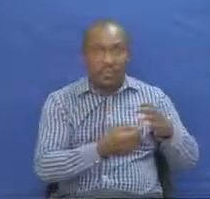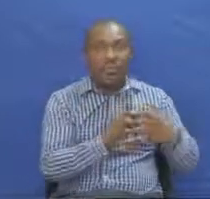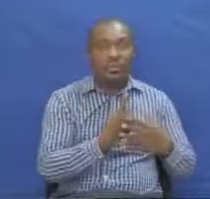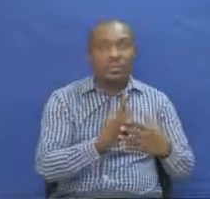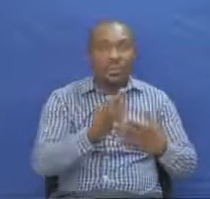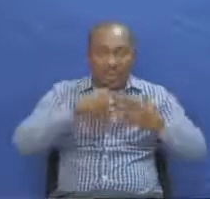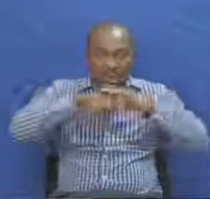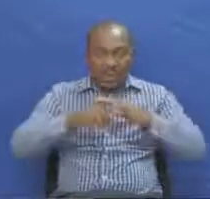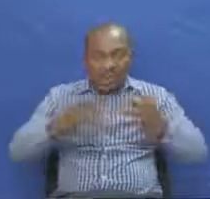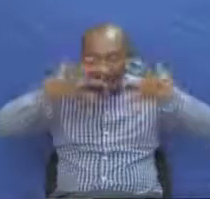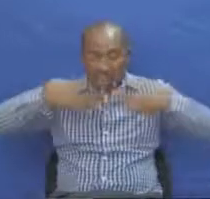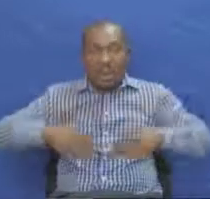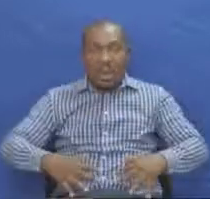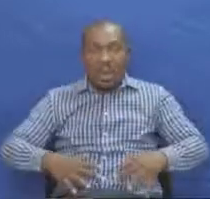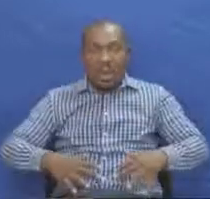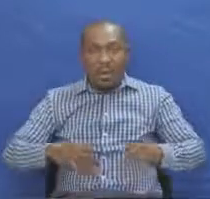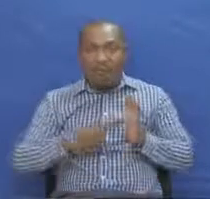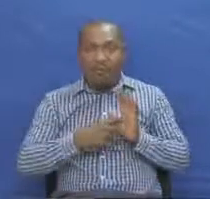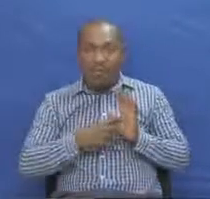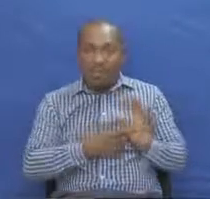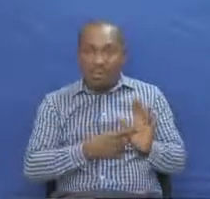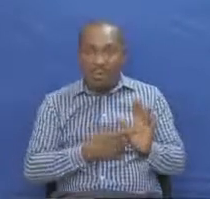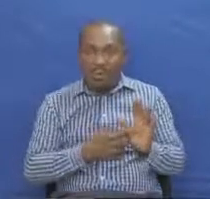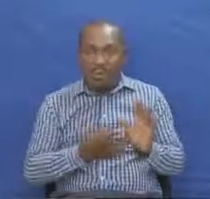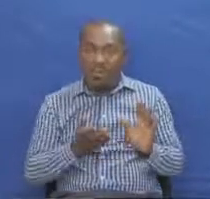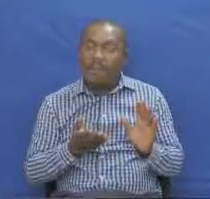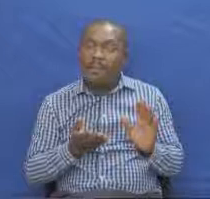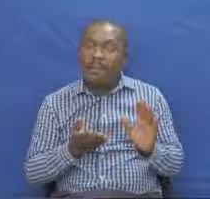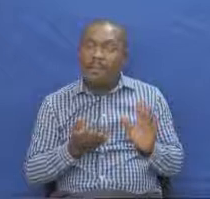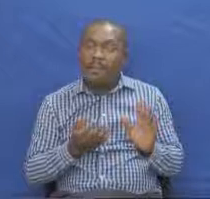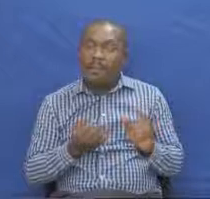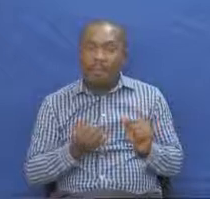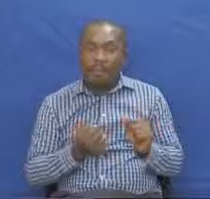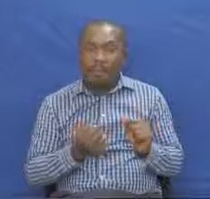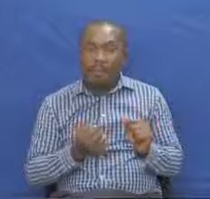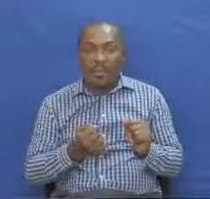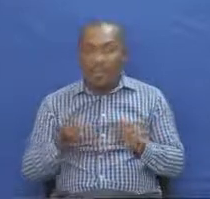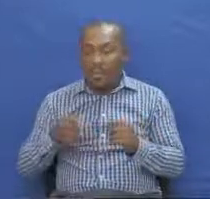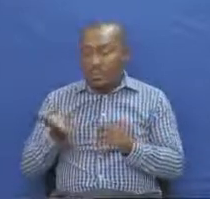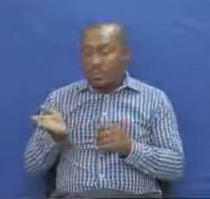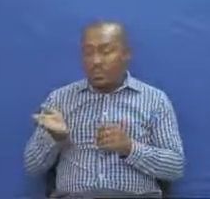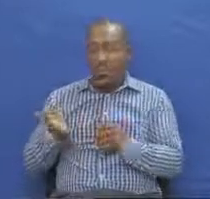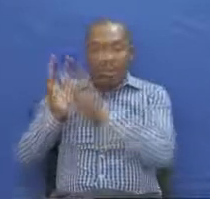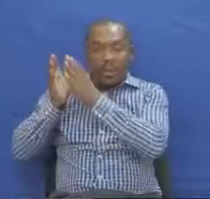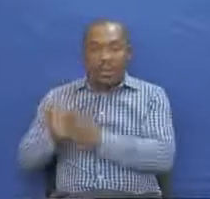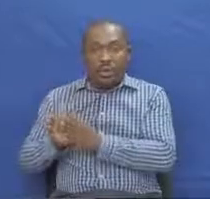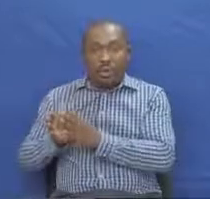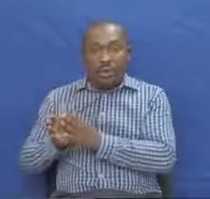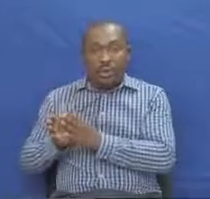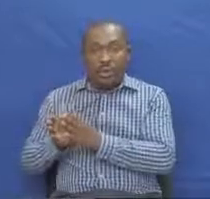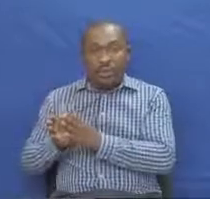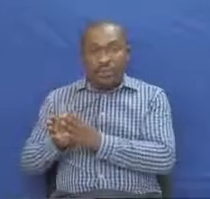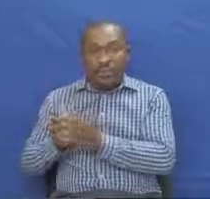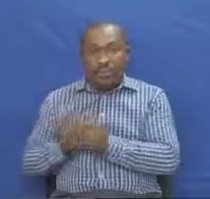in human being. In human being. Why we say a human being tends to grow all over the